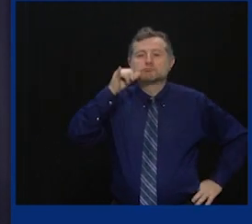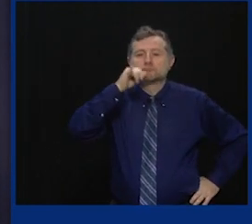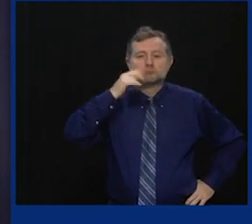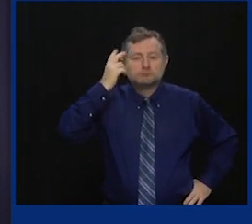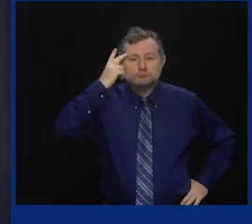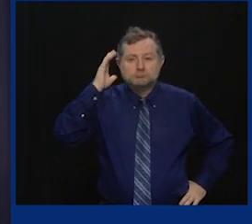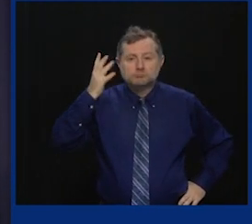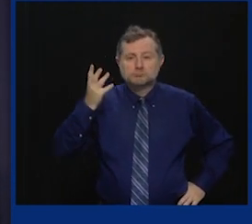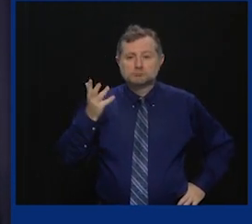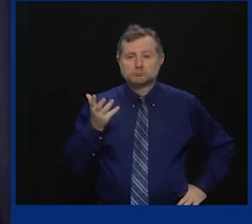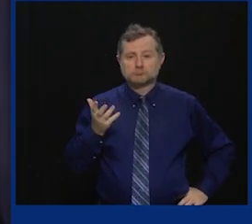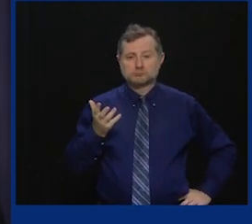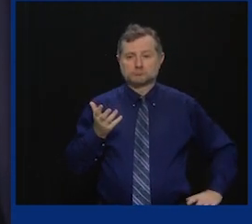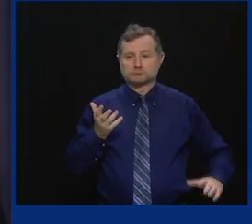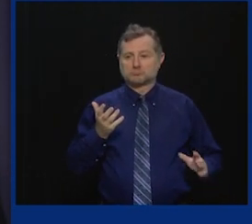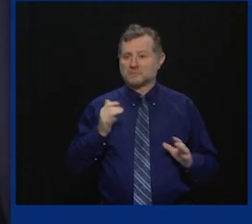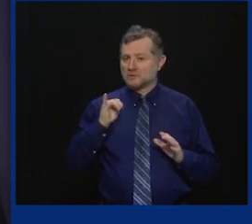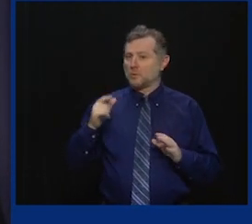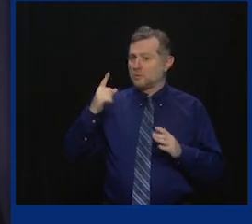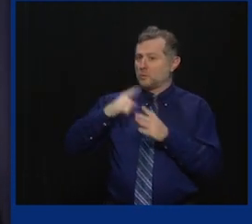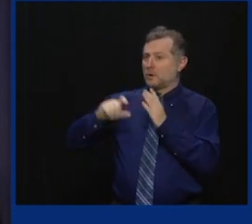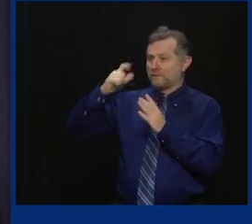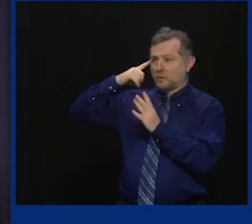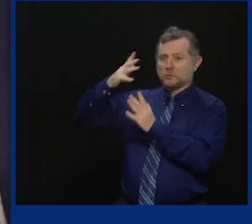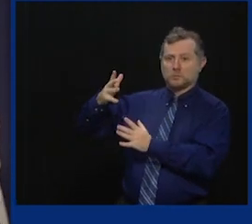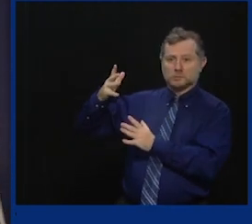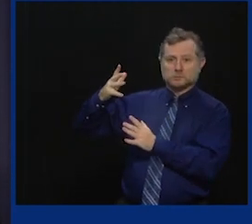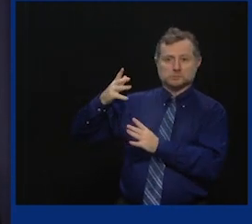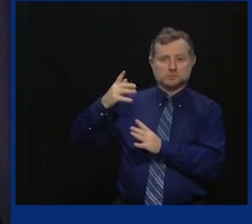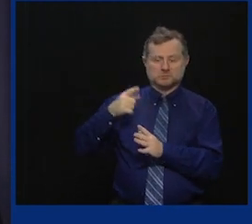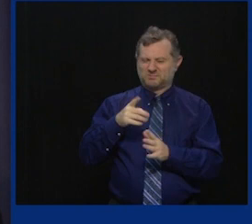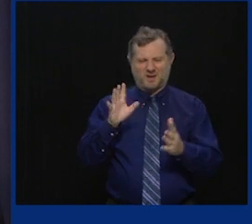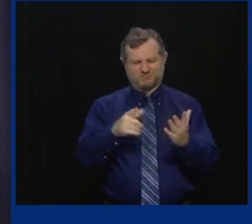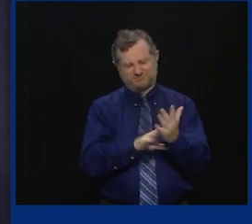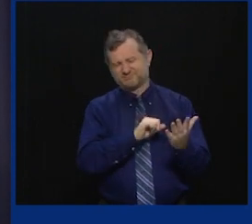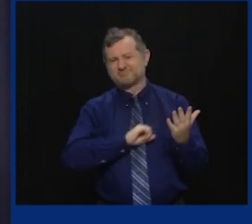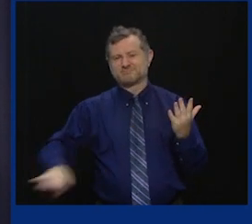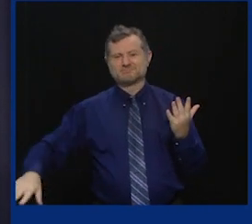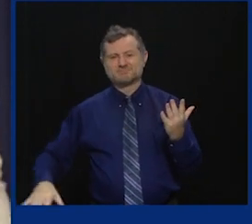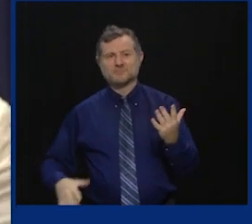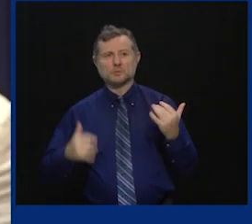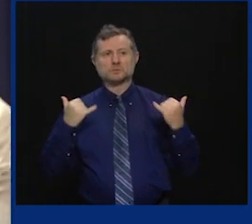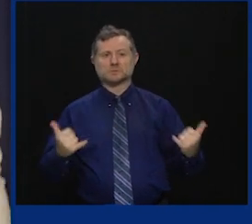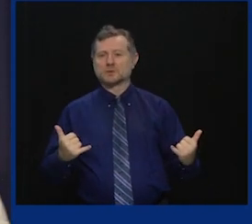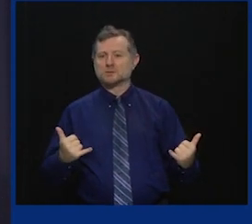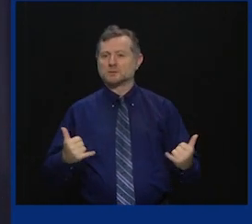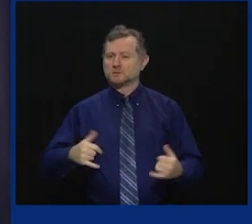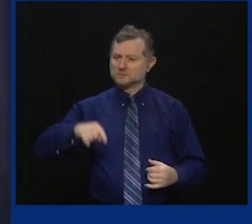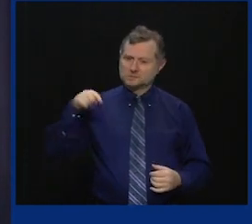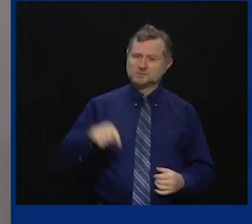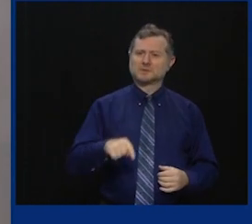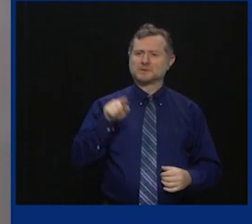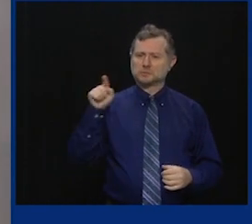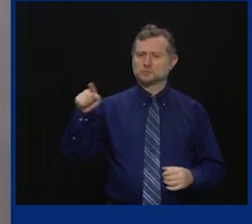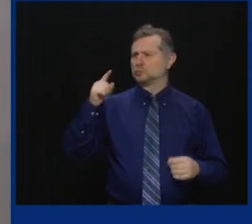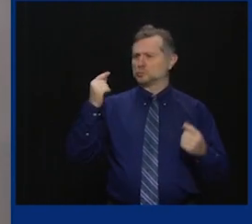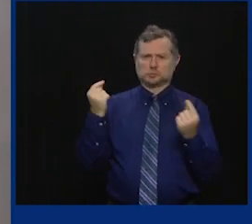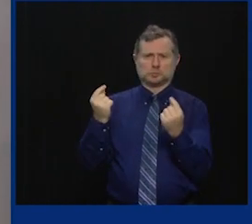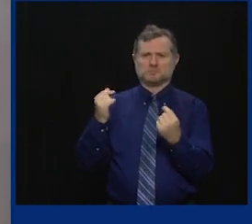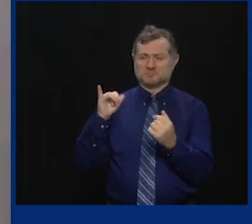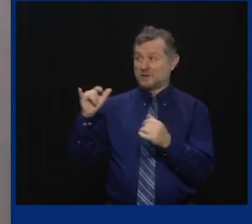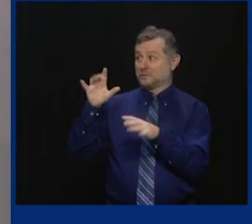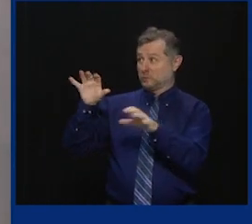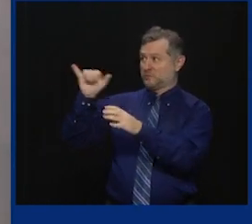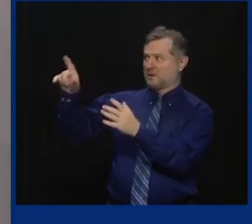Governor Kathy Hochul is doing away with today. That is what she is doing away with